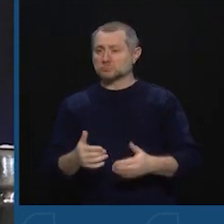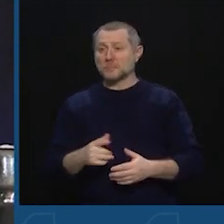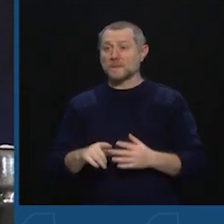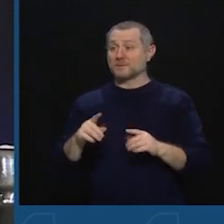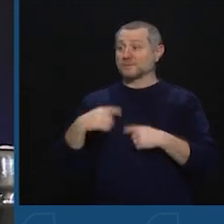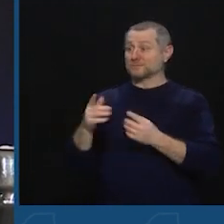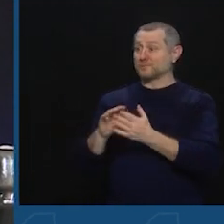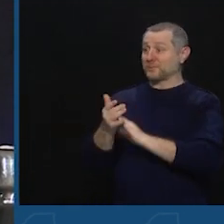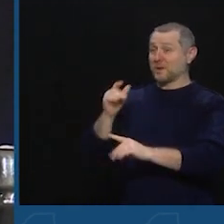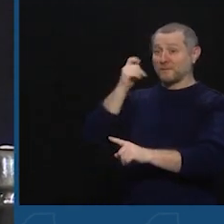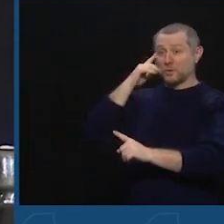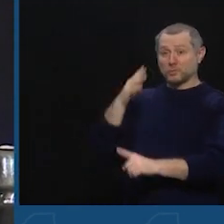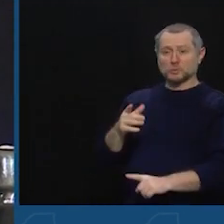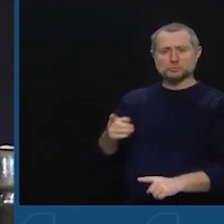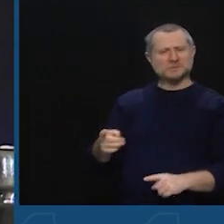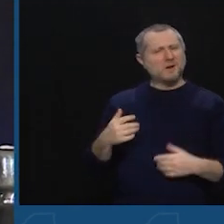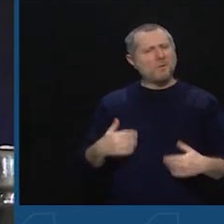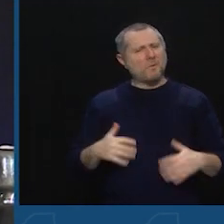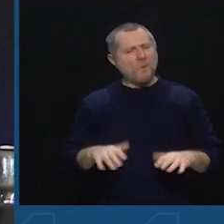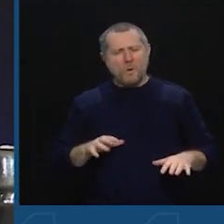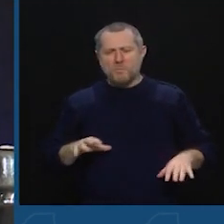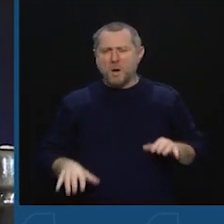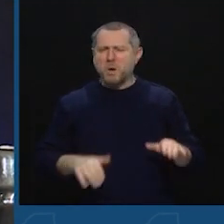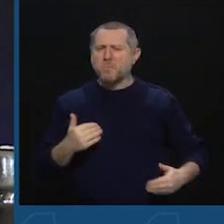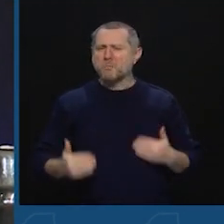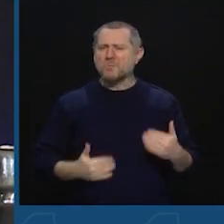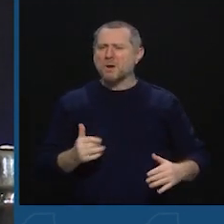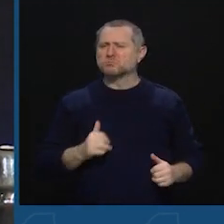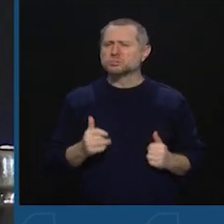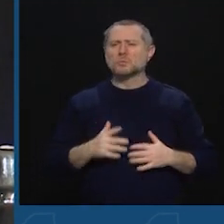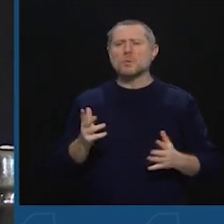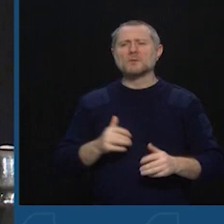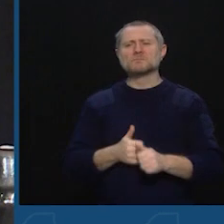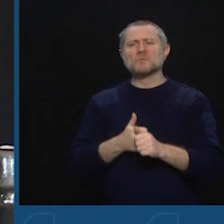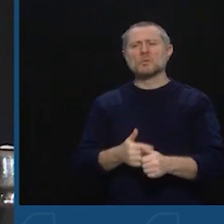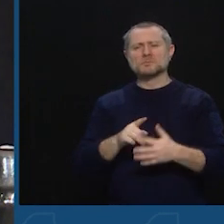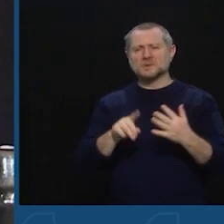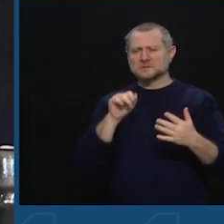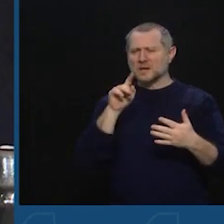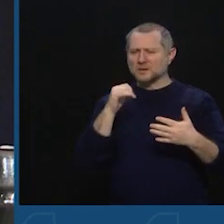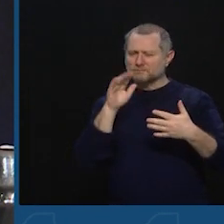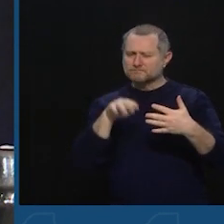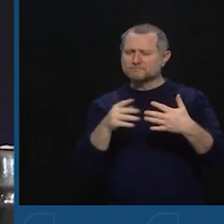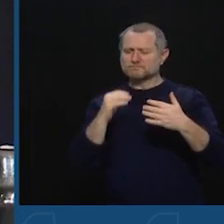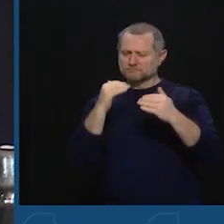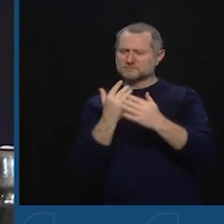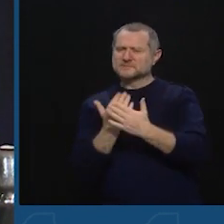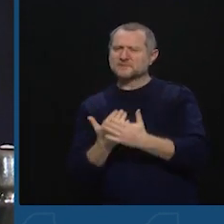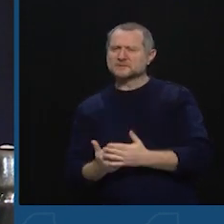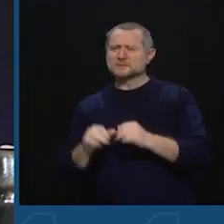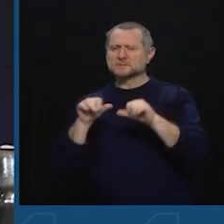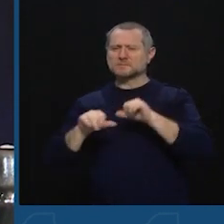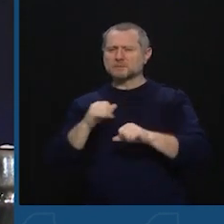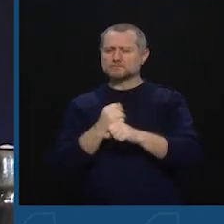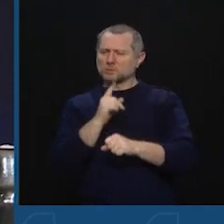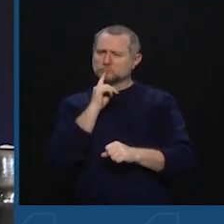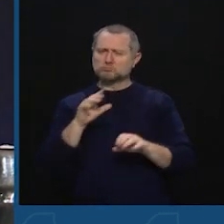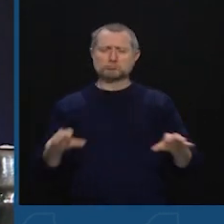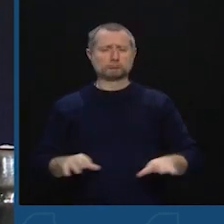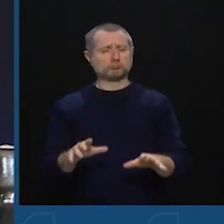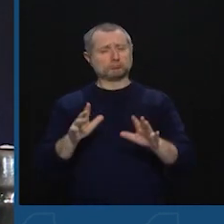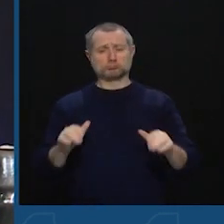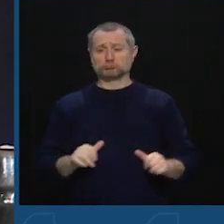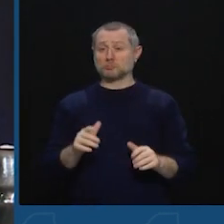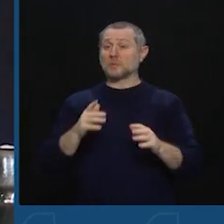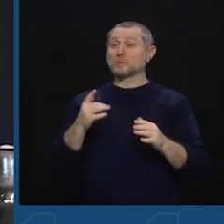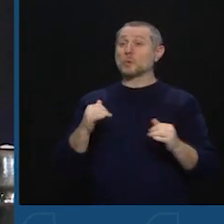pandemic head-on by relying on data and a science-driven approach and implementing a proactive, aggressive winter surge plan,